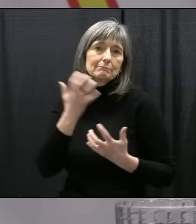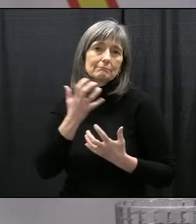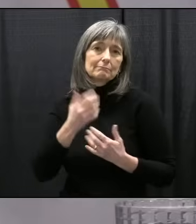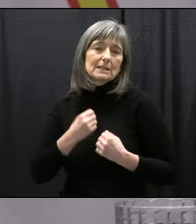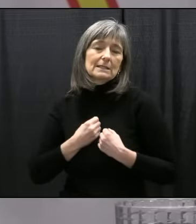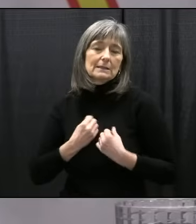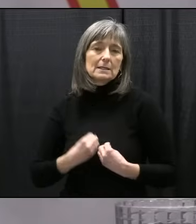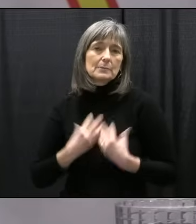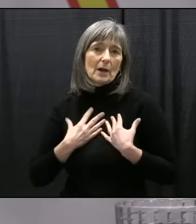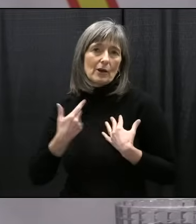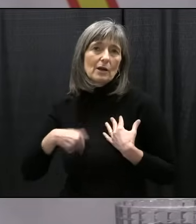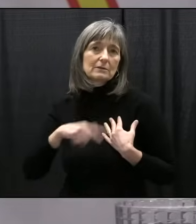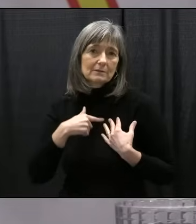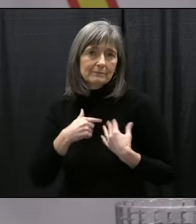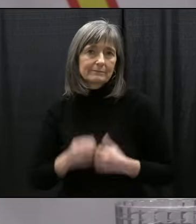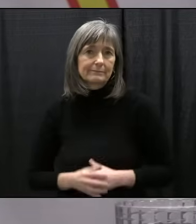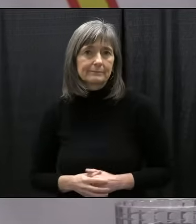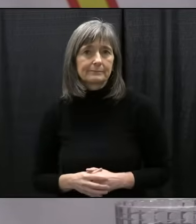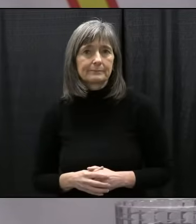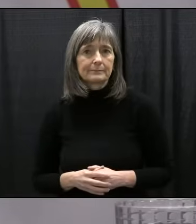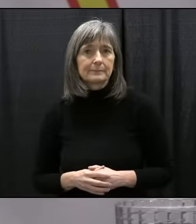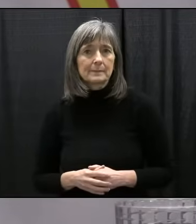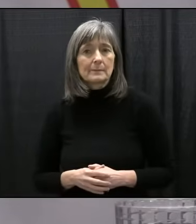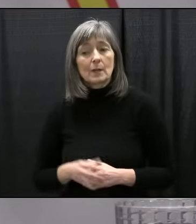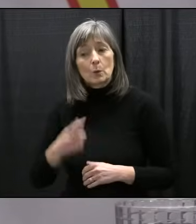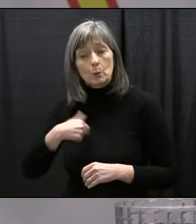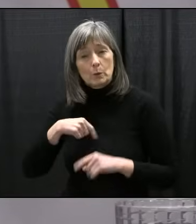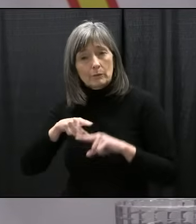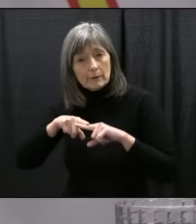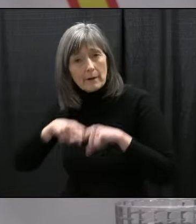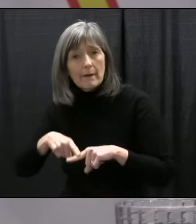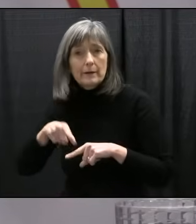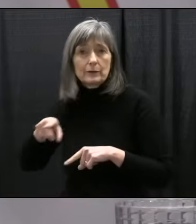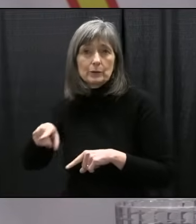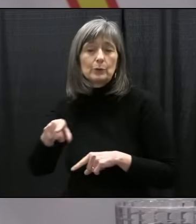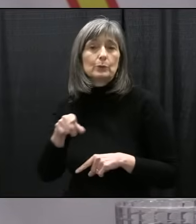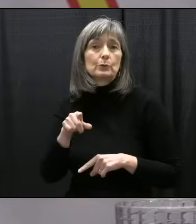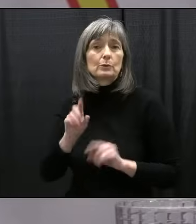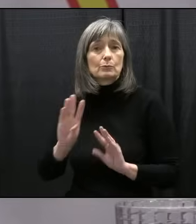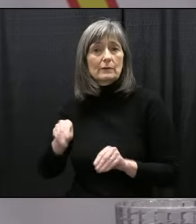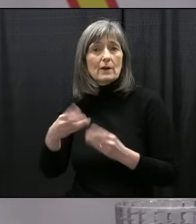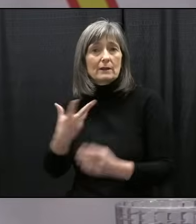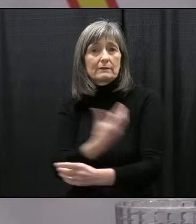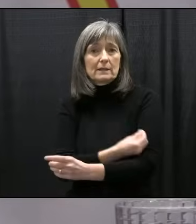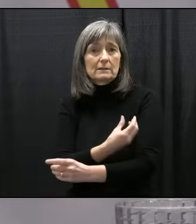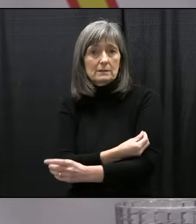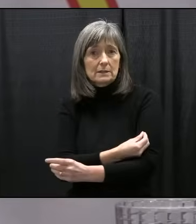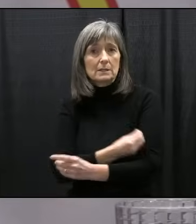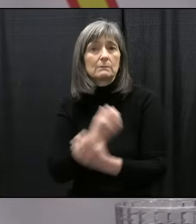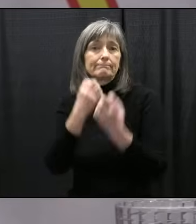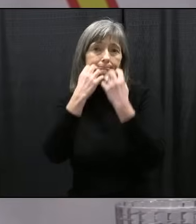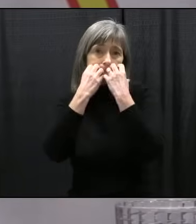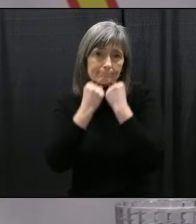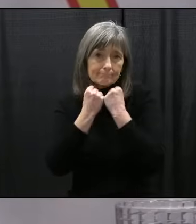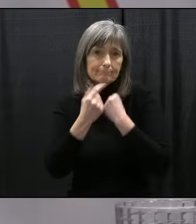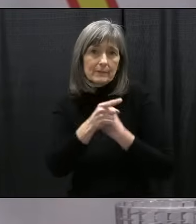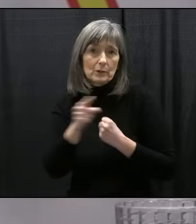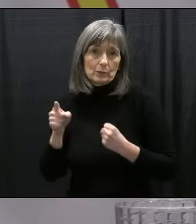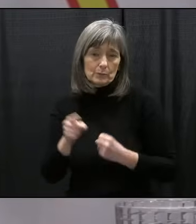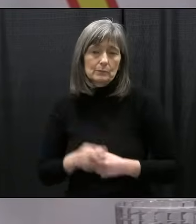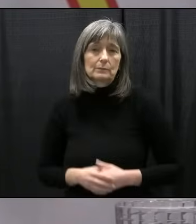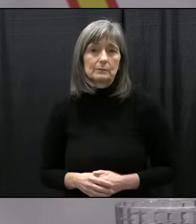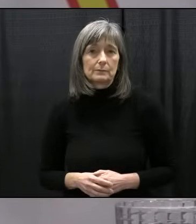be an inspiration to us all. We rely on you so heavily, so please know how valued you are by all of